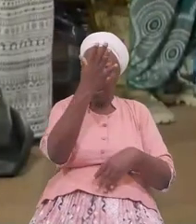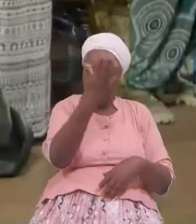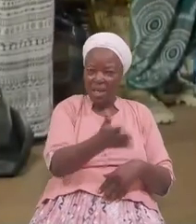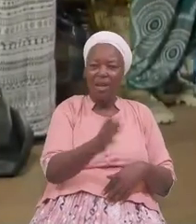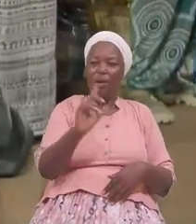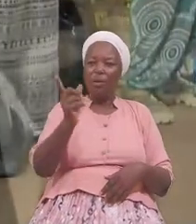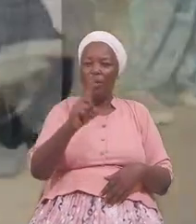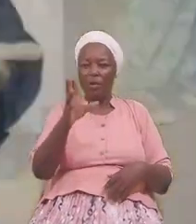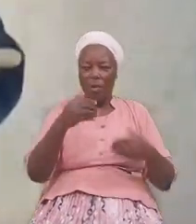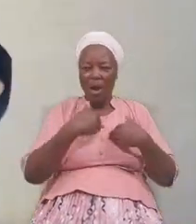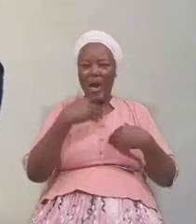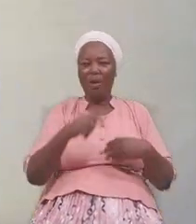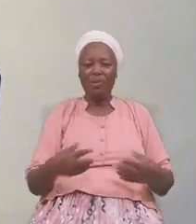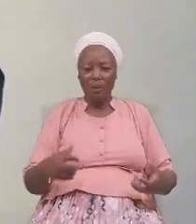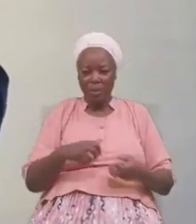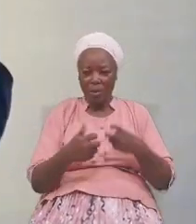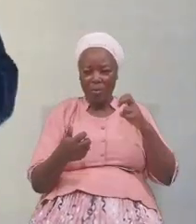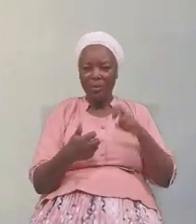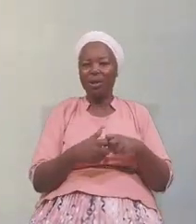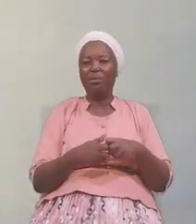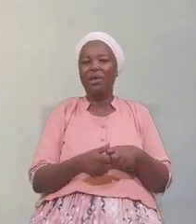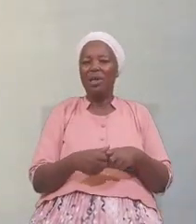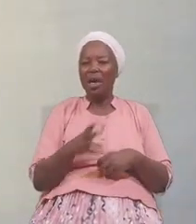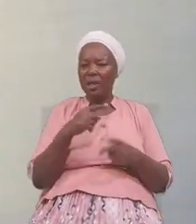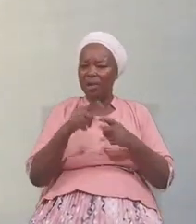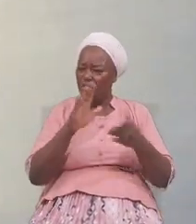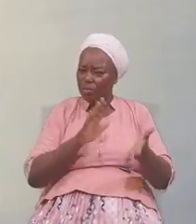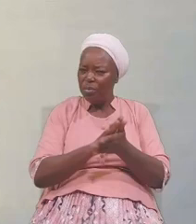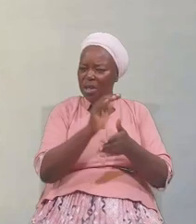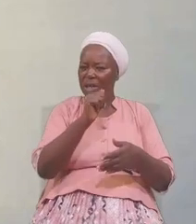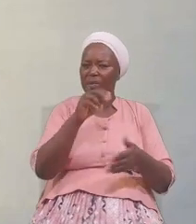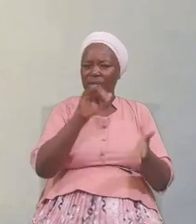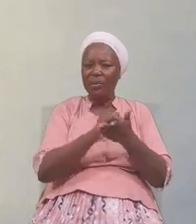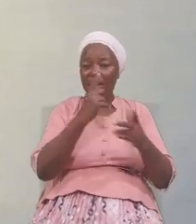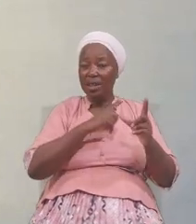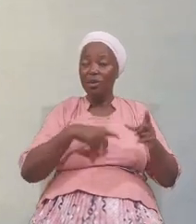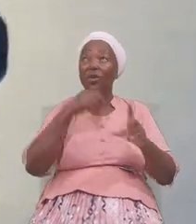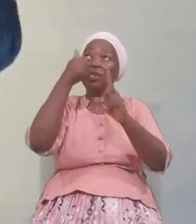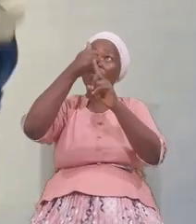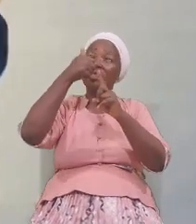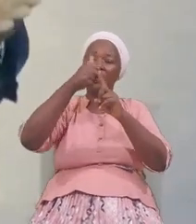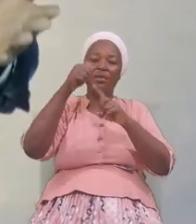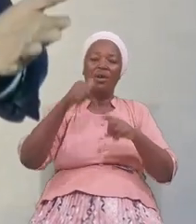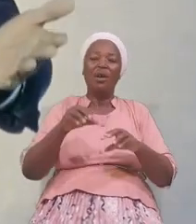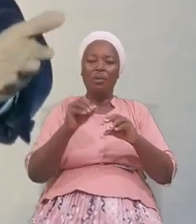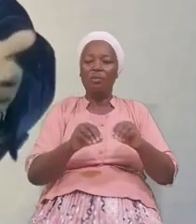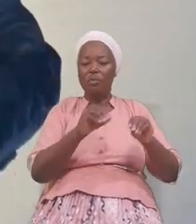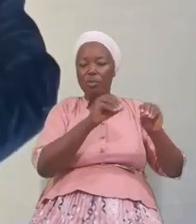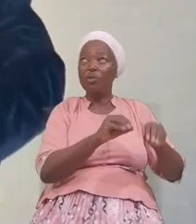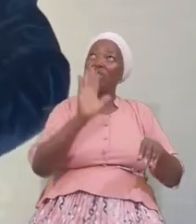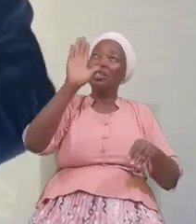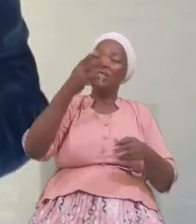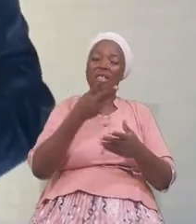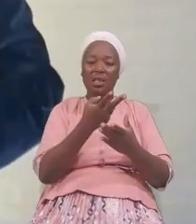where you have the challenge. And you believe that the Lord himself lays his